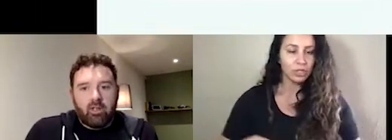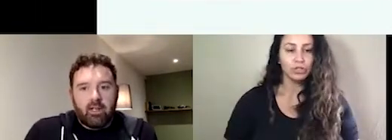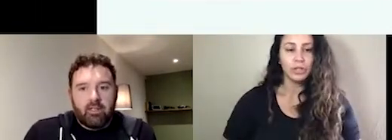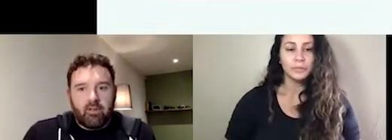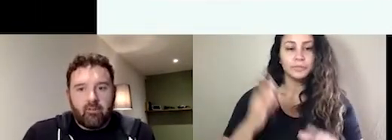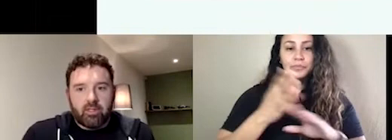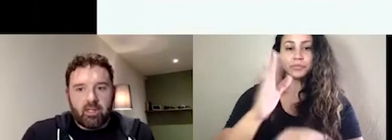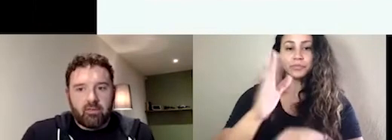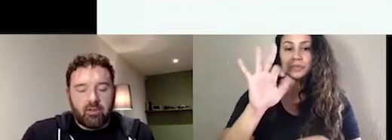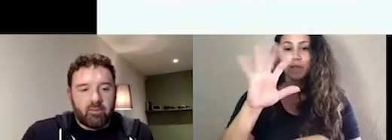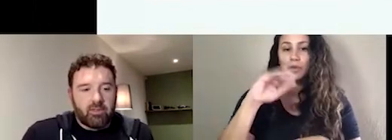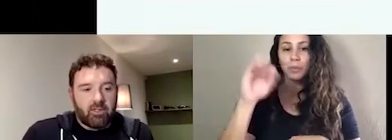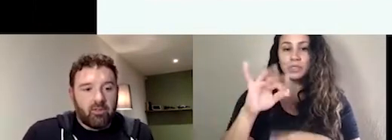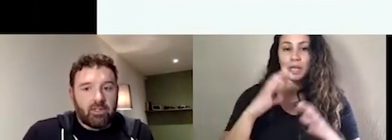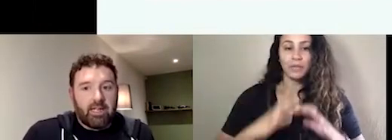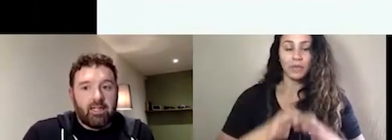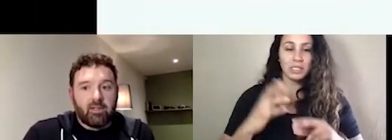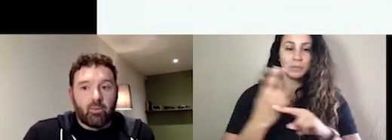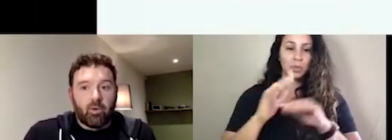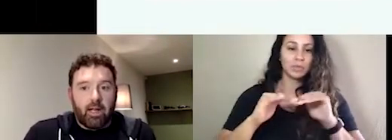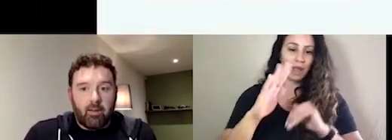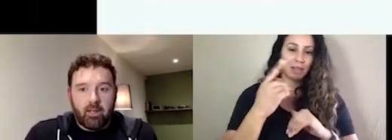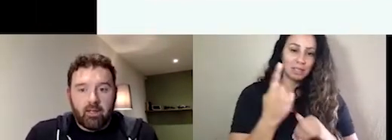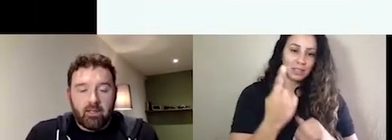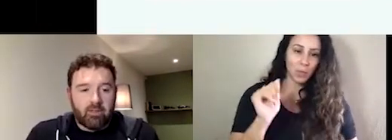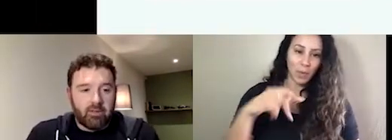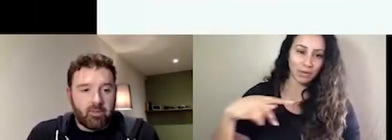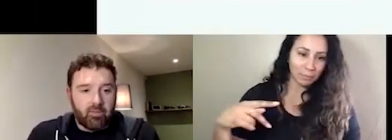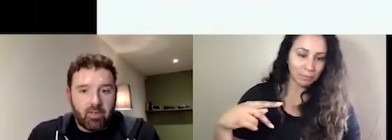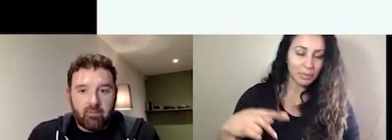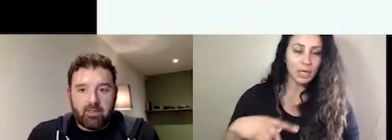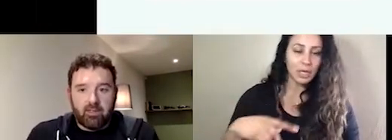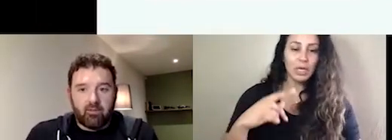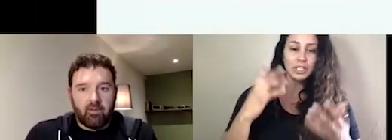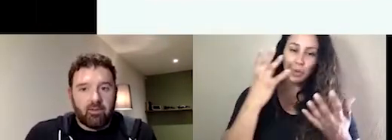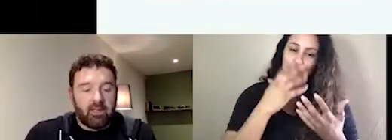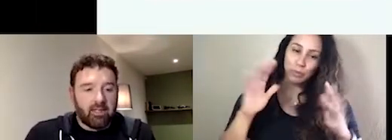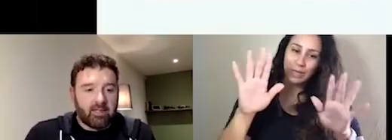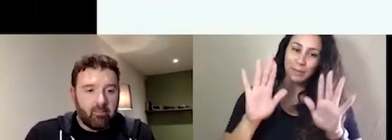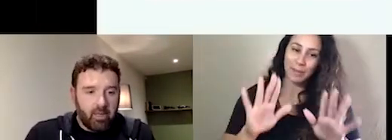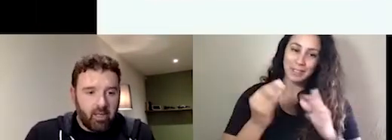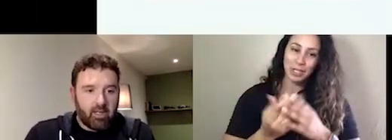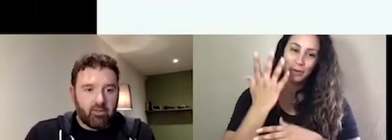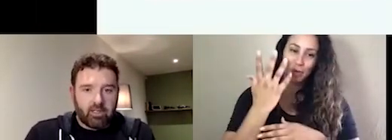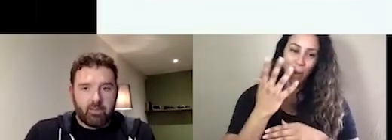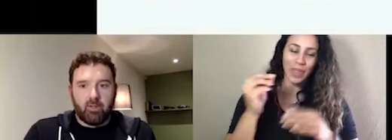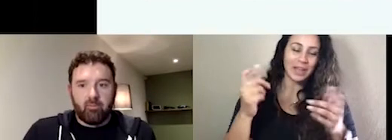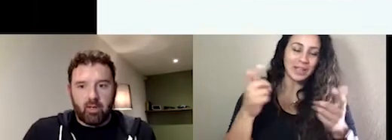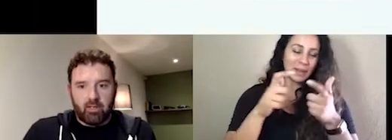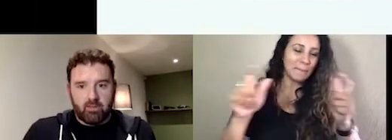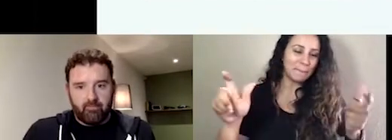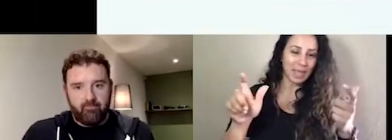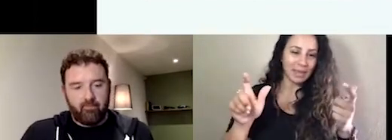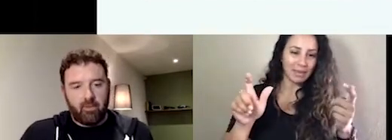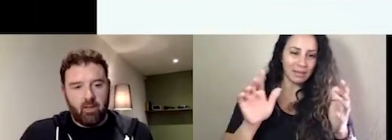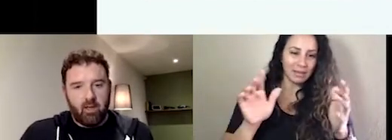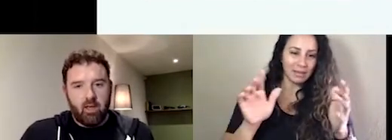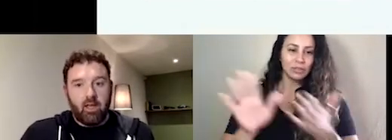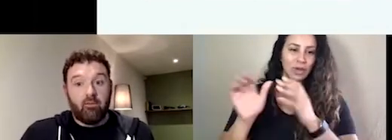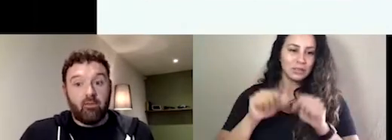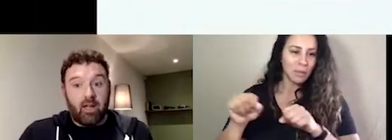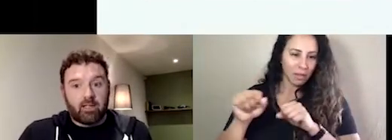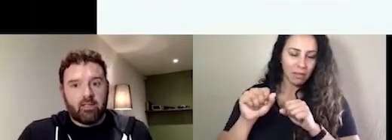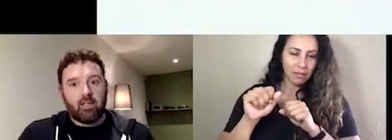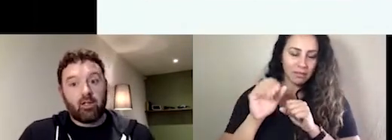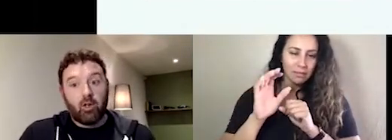Over 95% of customers use at least one app, so it's pretty amazing growth and it's a big addressable market.